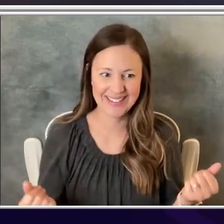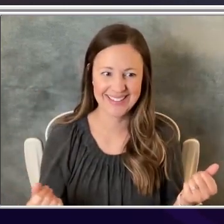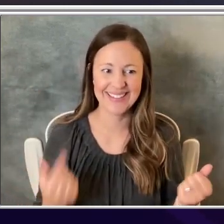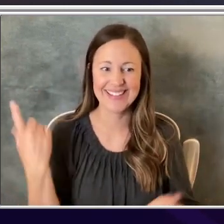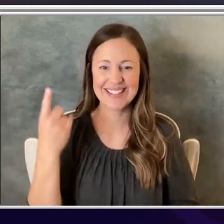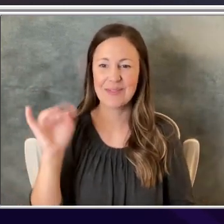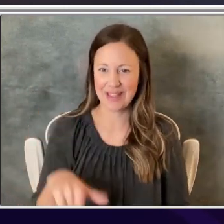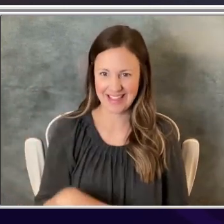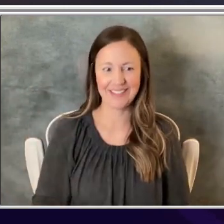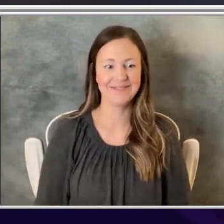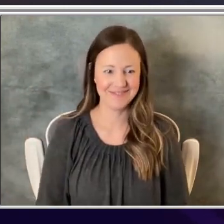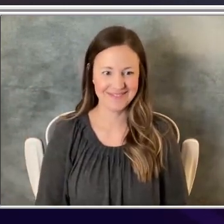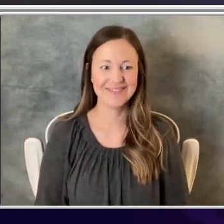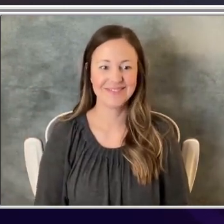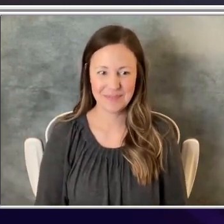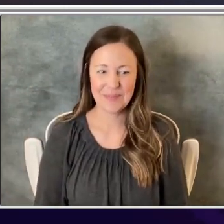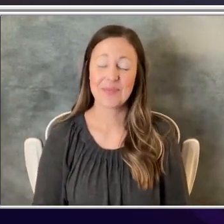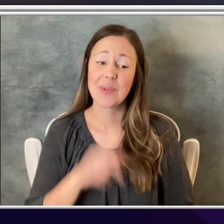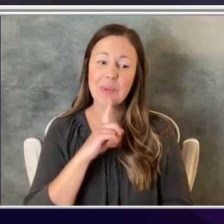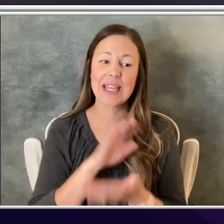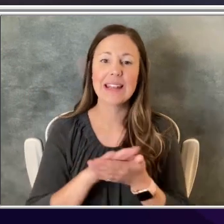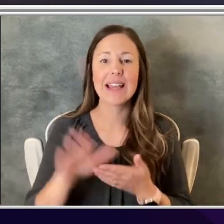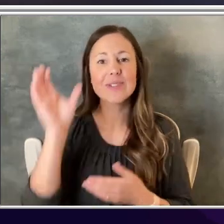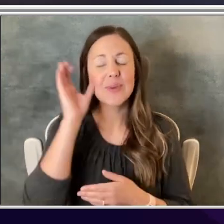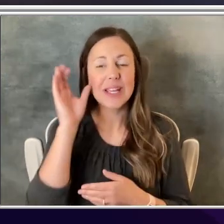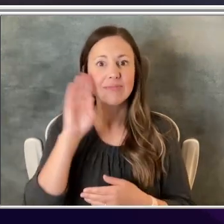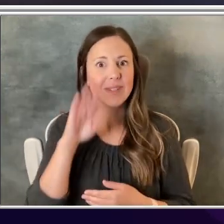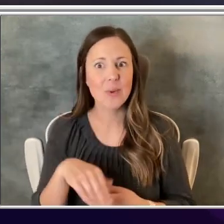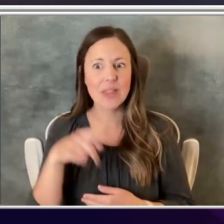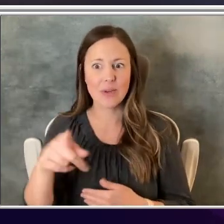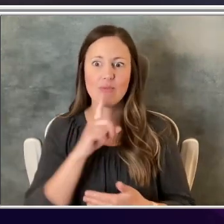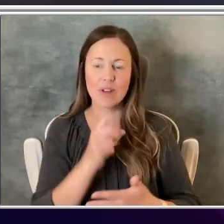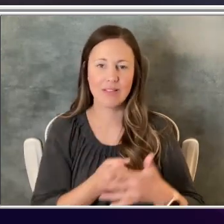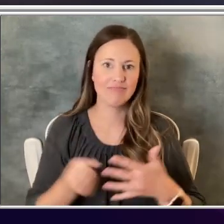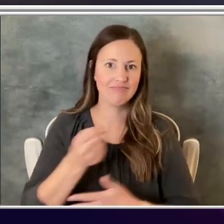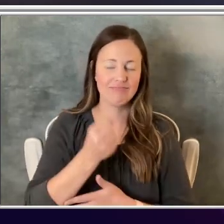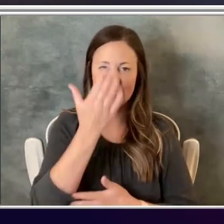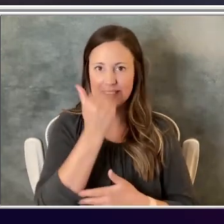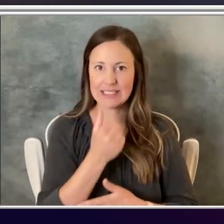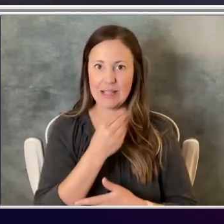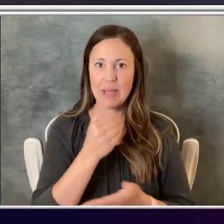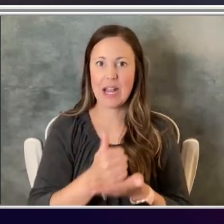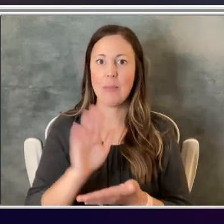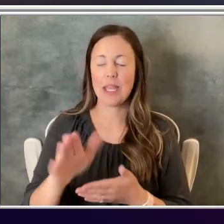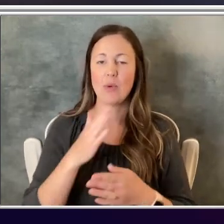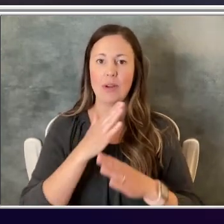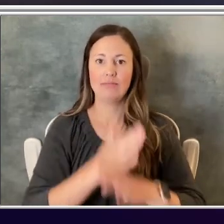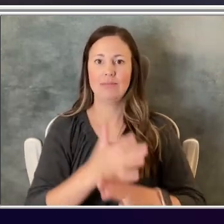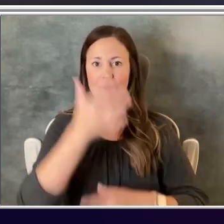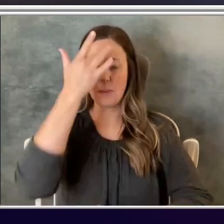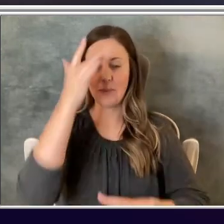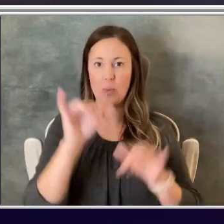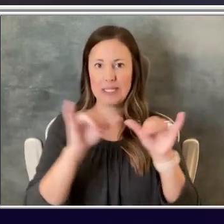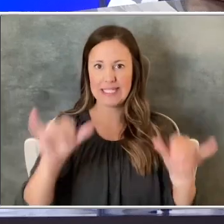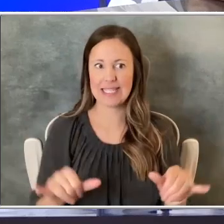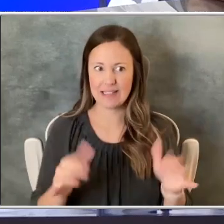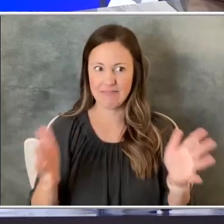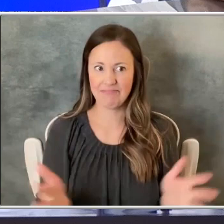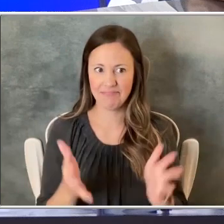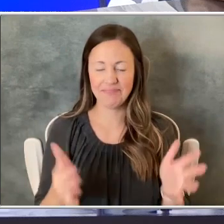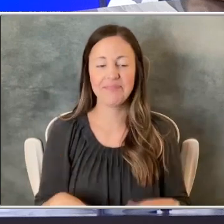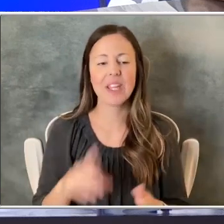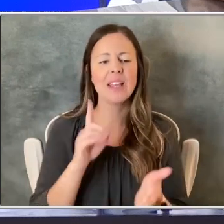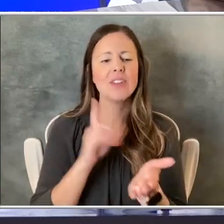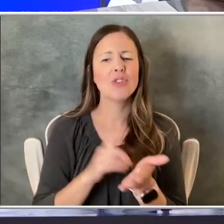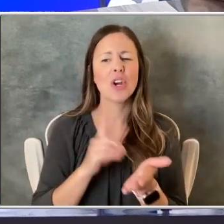that. So it's nice to hear you're prioritizing sleep and boosting your immune system. Tom has a question for Dr. Sheldon